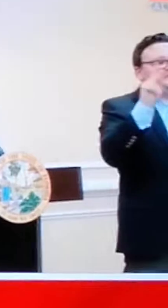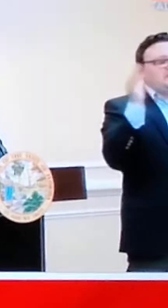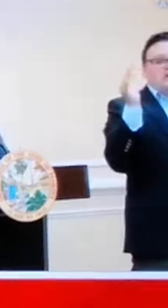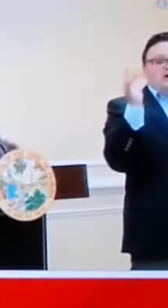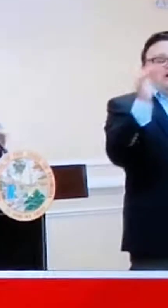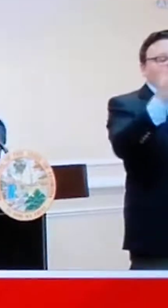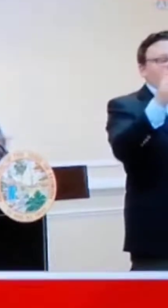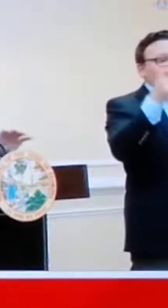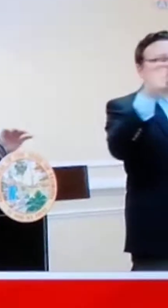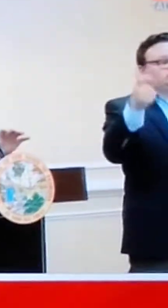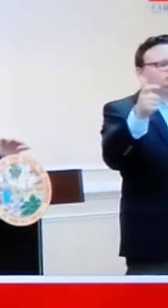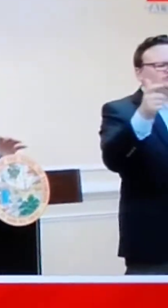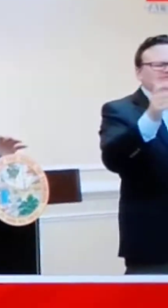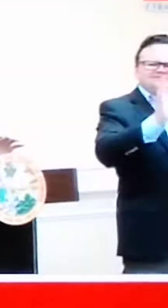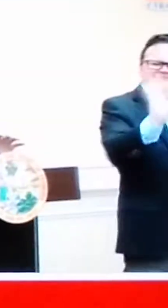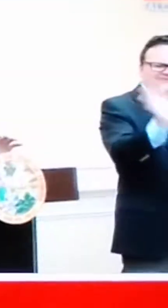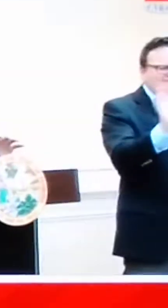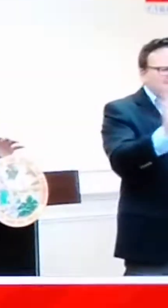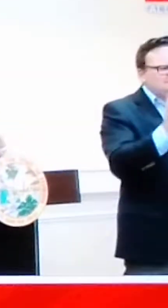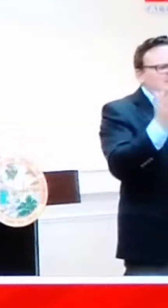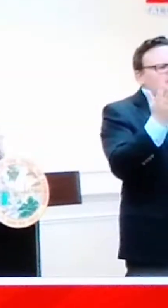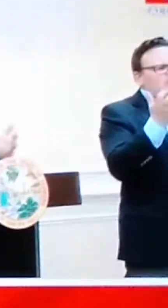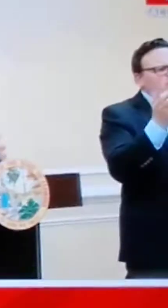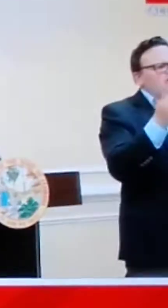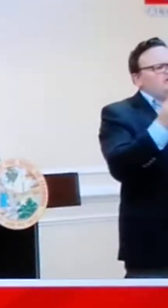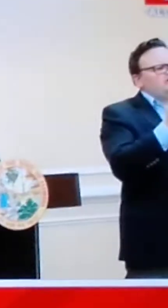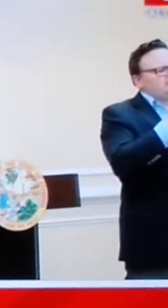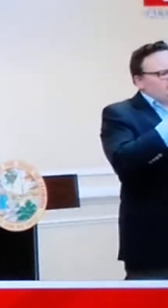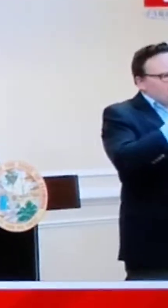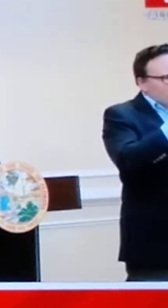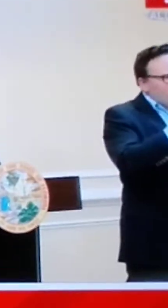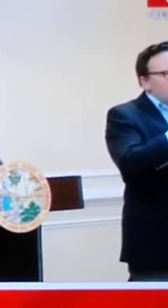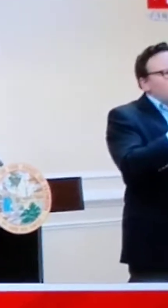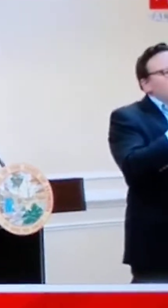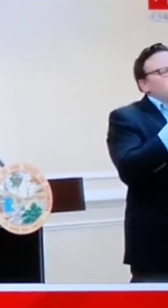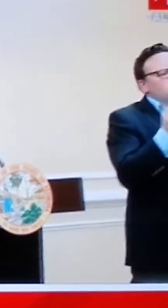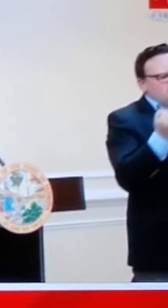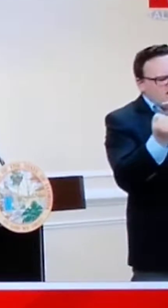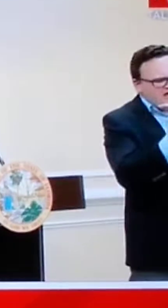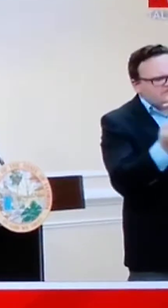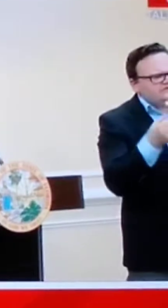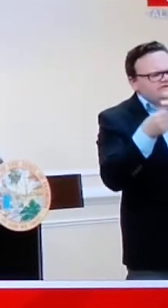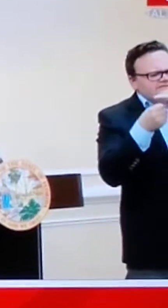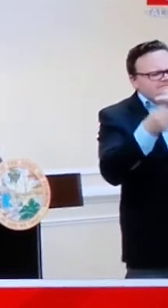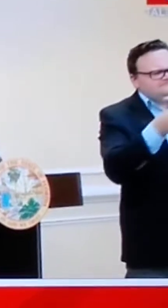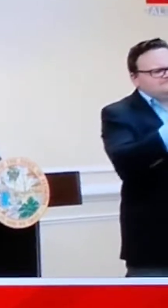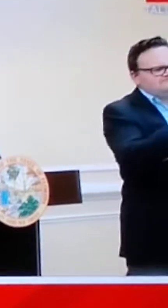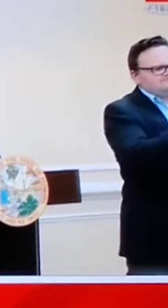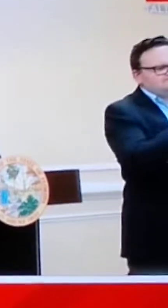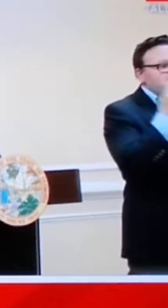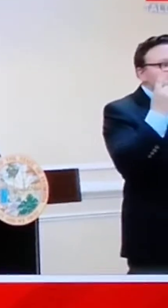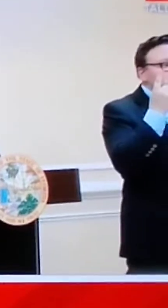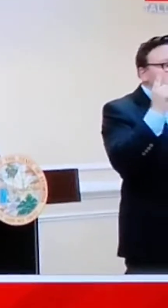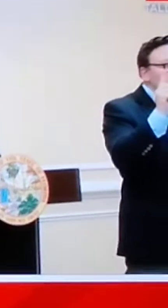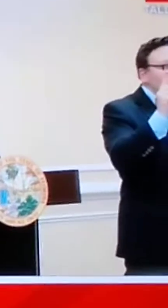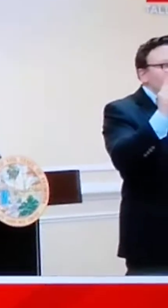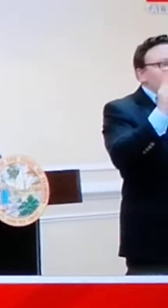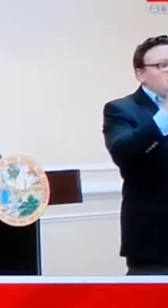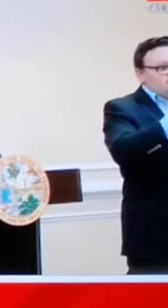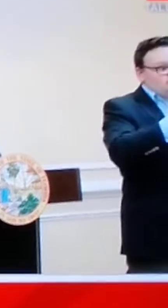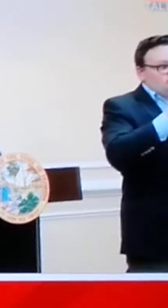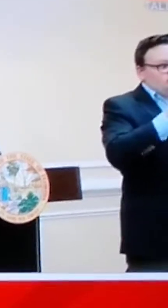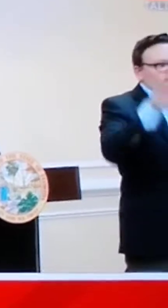right now. We want to have enough isolation so that the virus has more difficulty spreading throughout the community. And so with that in